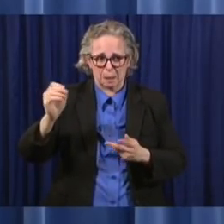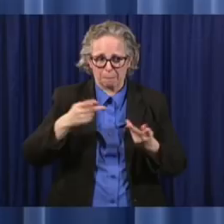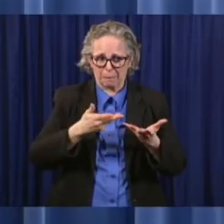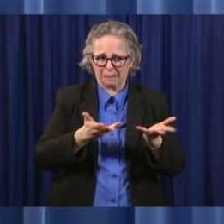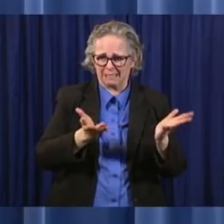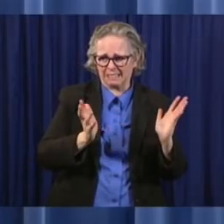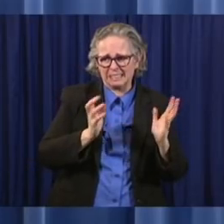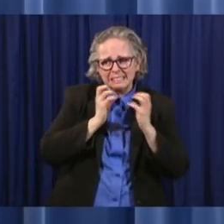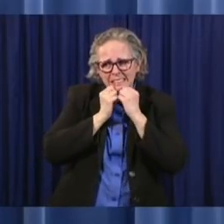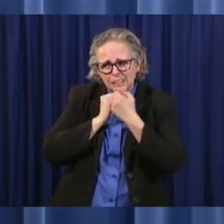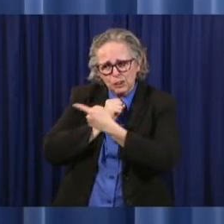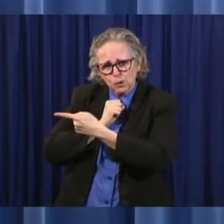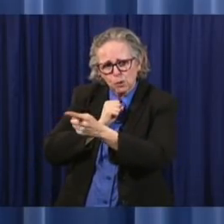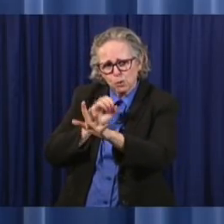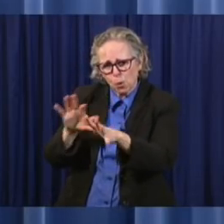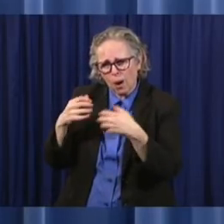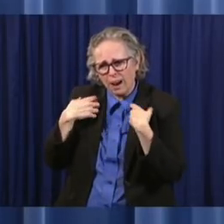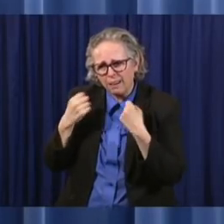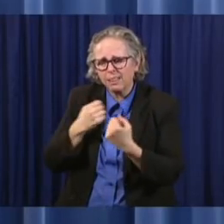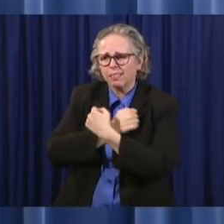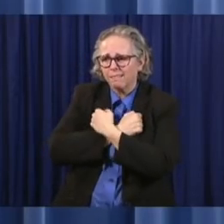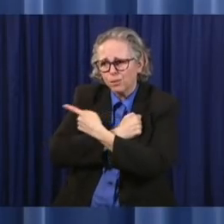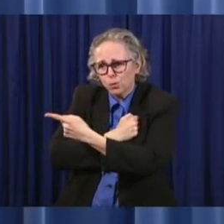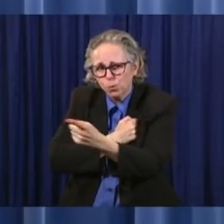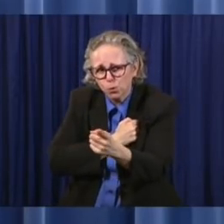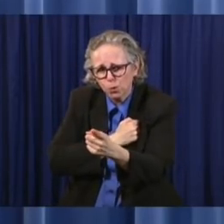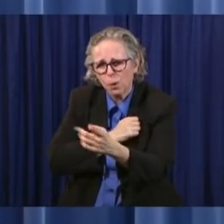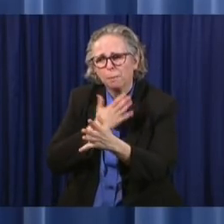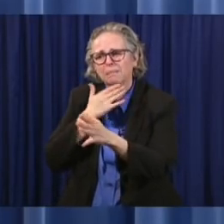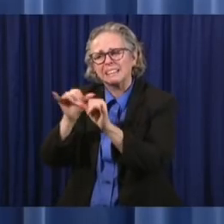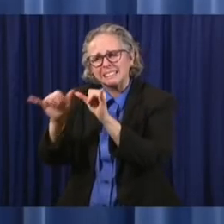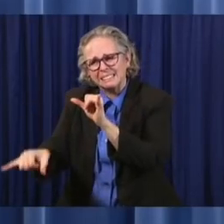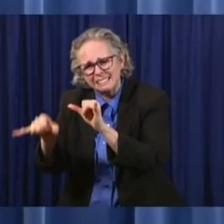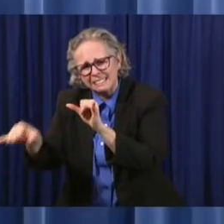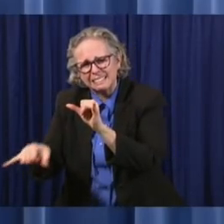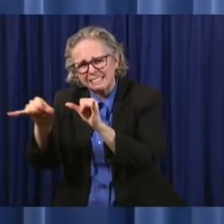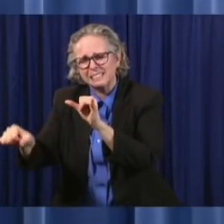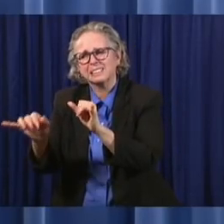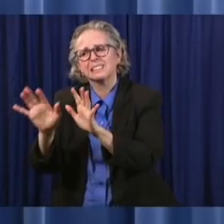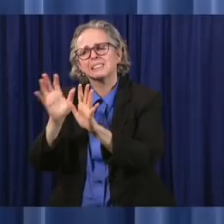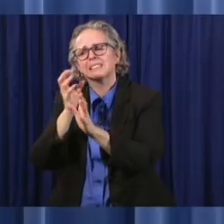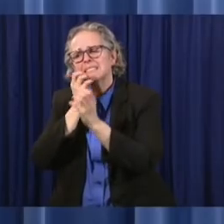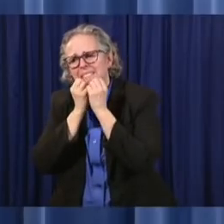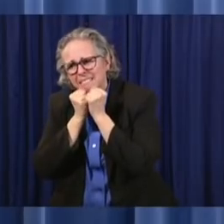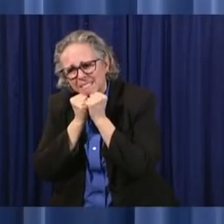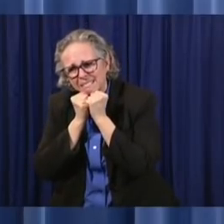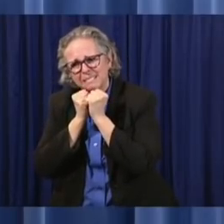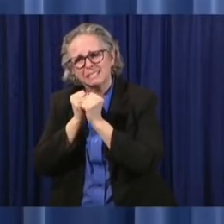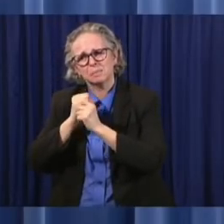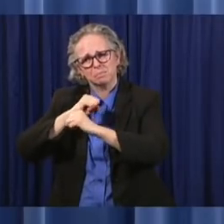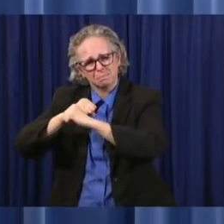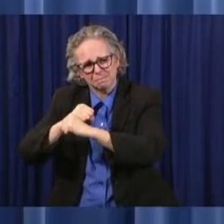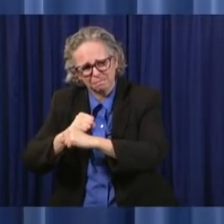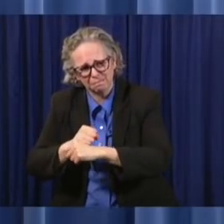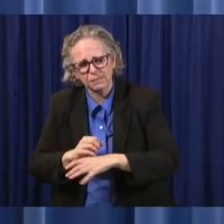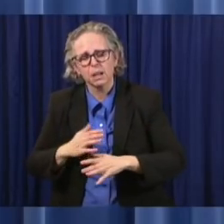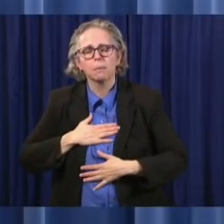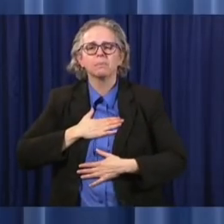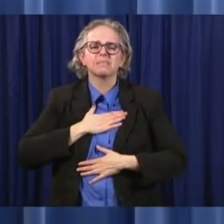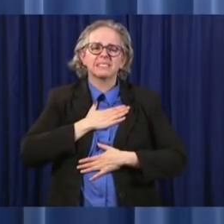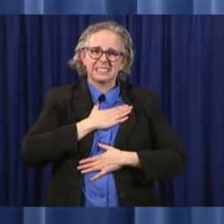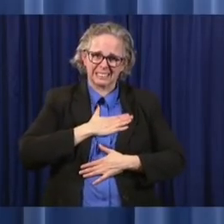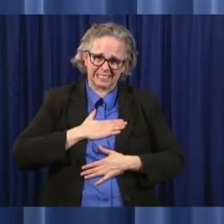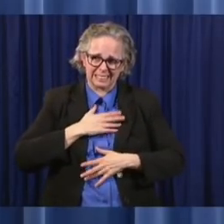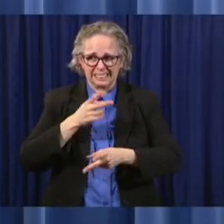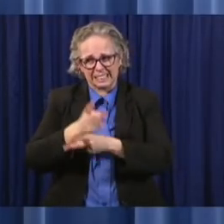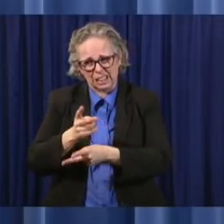around in years into the future as far as humanly possible. So please be careful